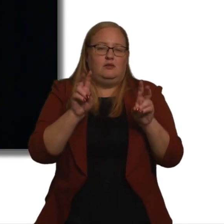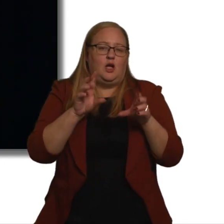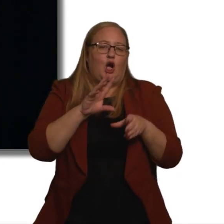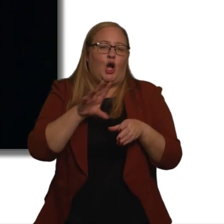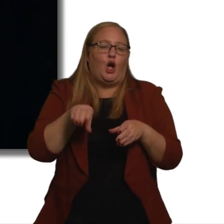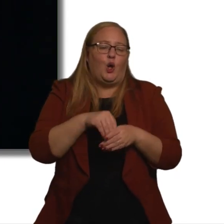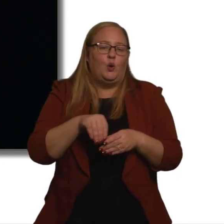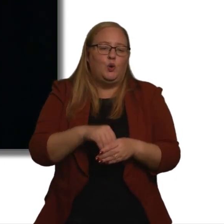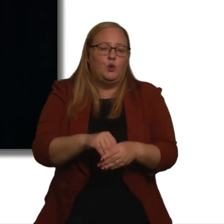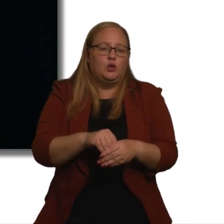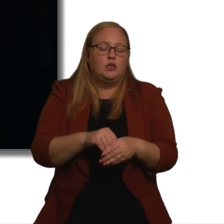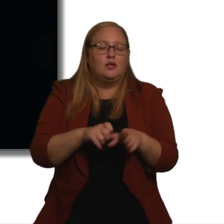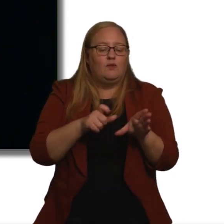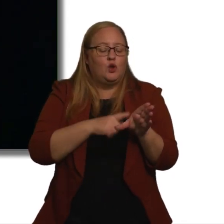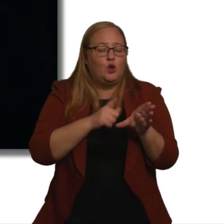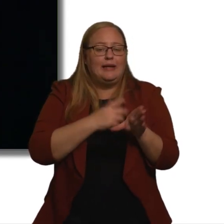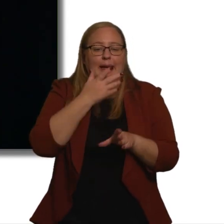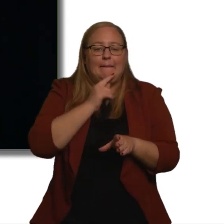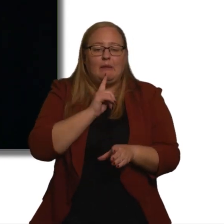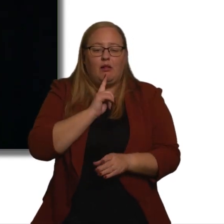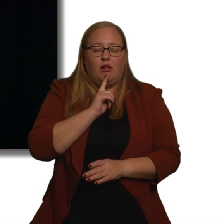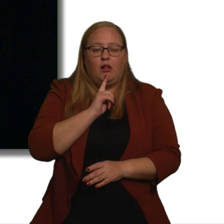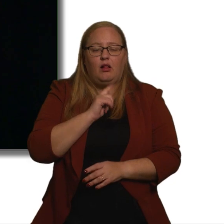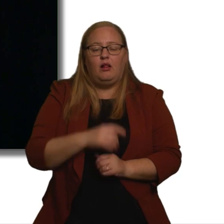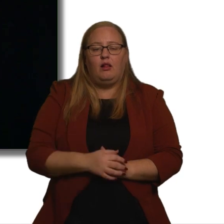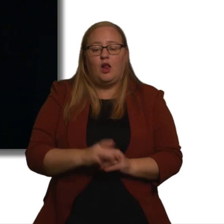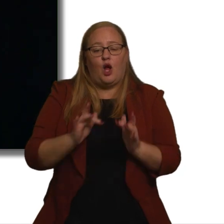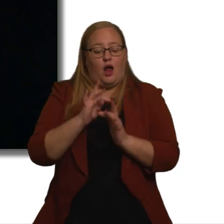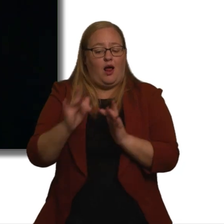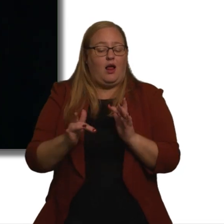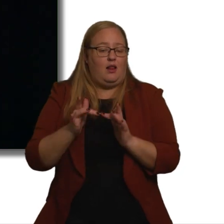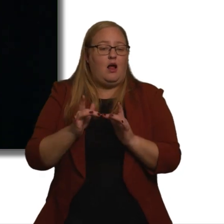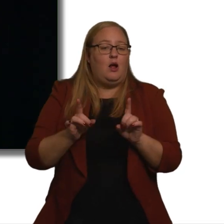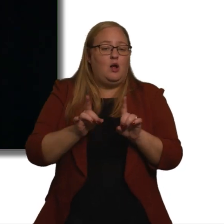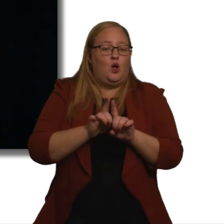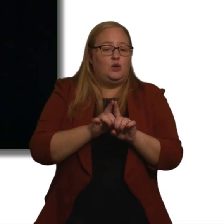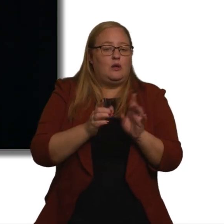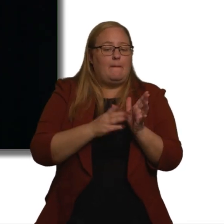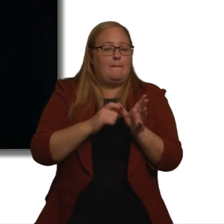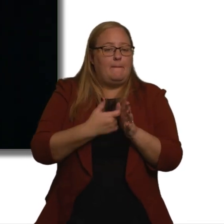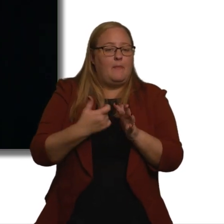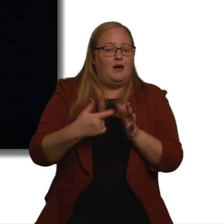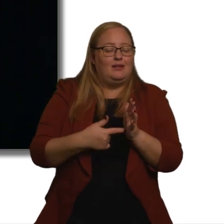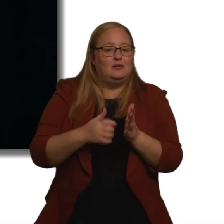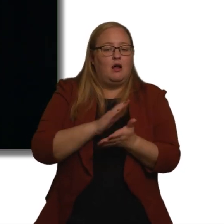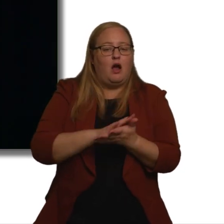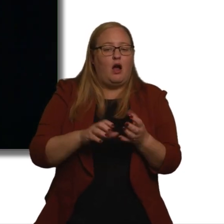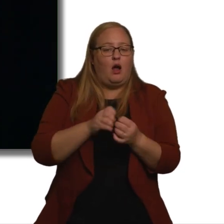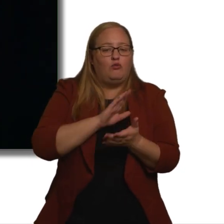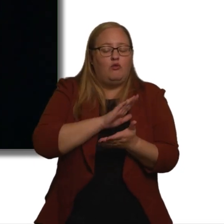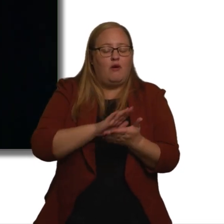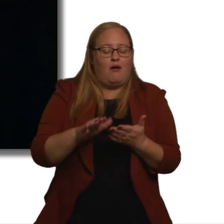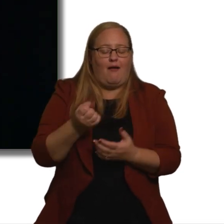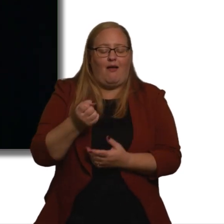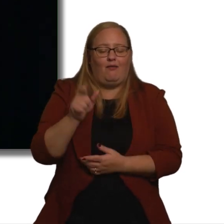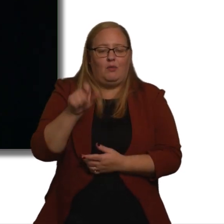more specifically on young people. And this has come through online and at Market Harbour as well. So it's come from that